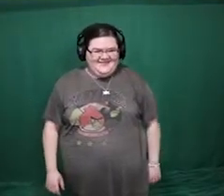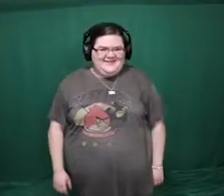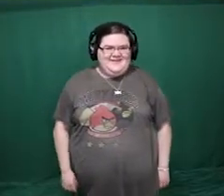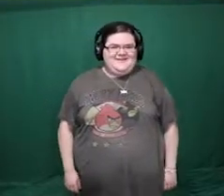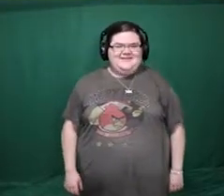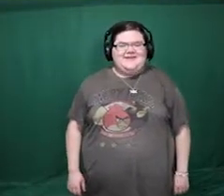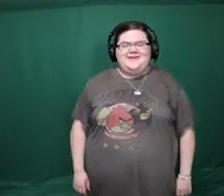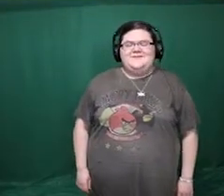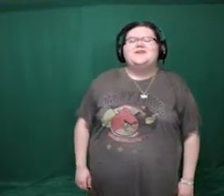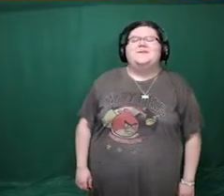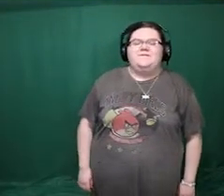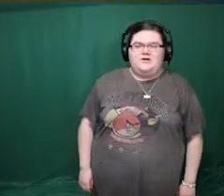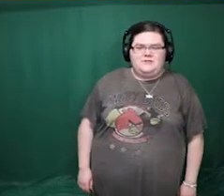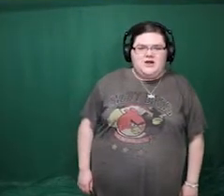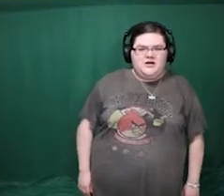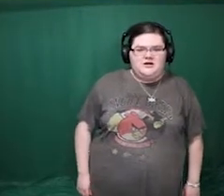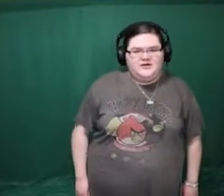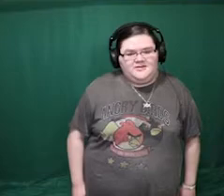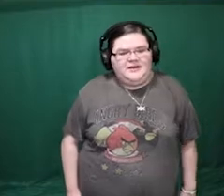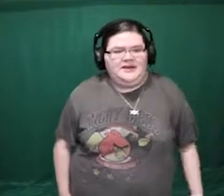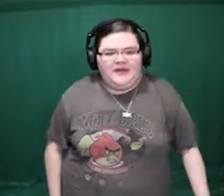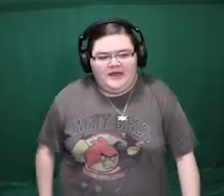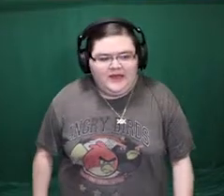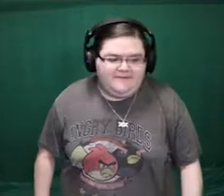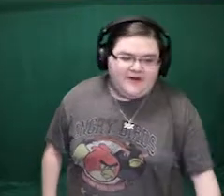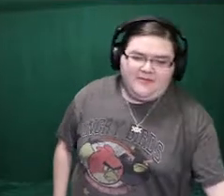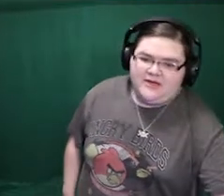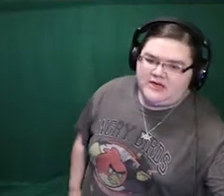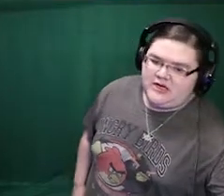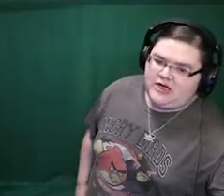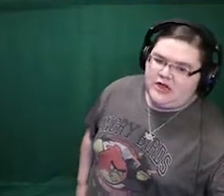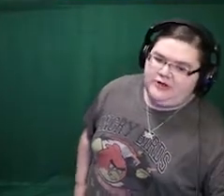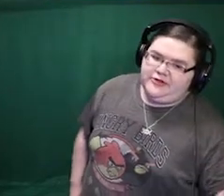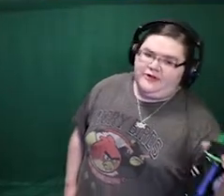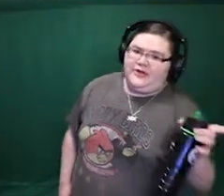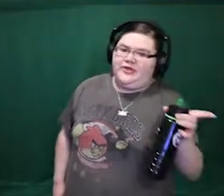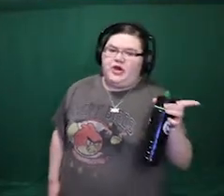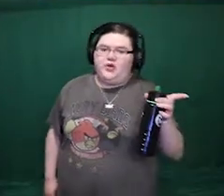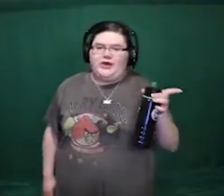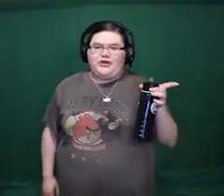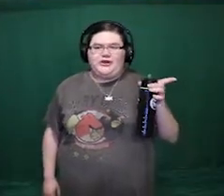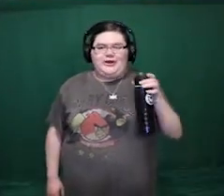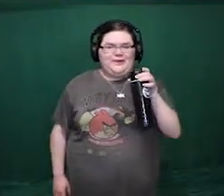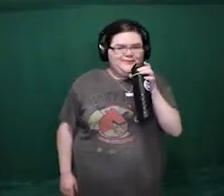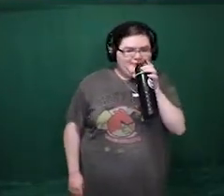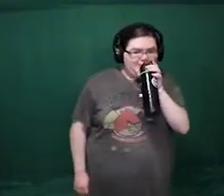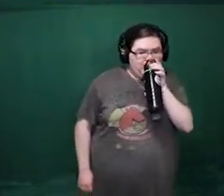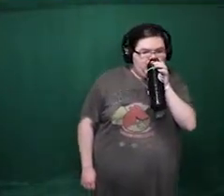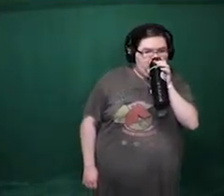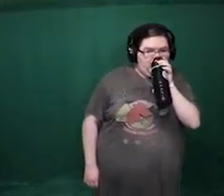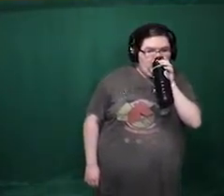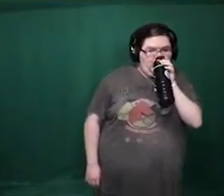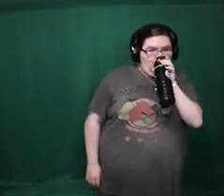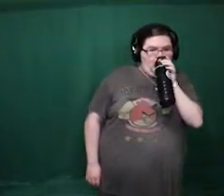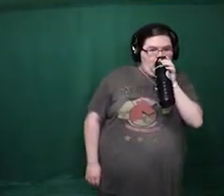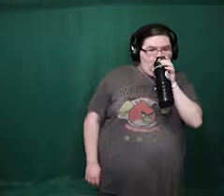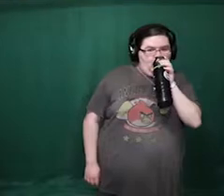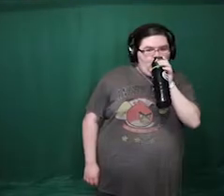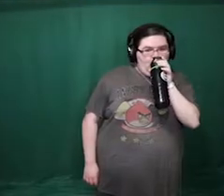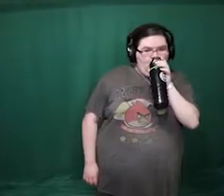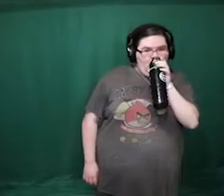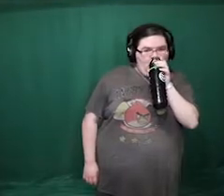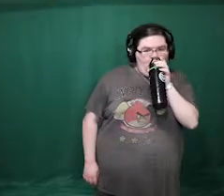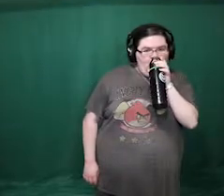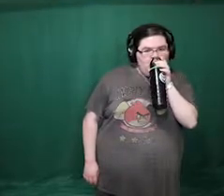gonna be toxic. Okay, go for it, bro. I mean, if anybody's gonna get close to you, that's a good question. 1804, I